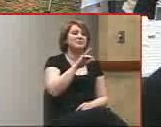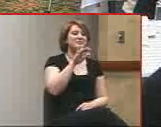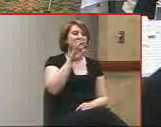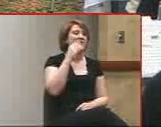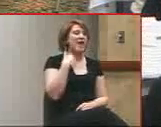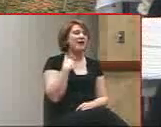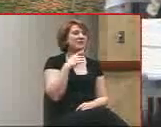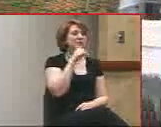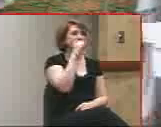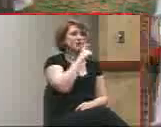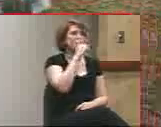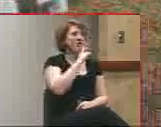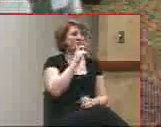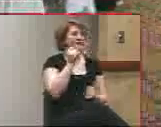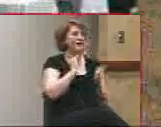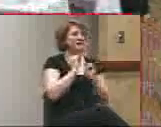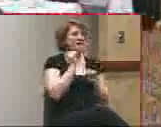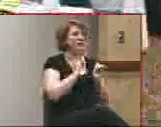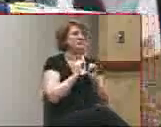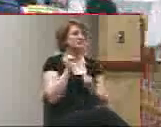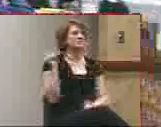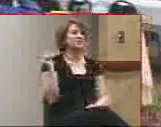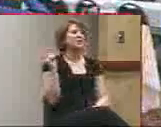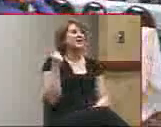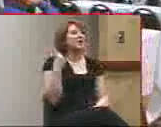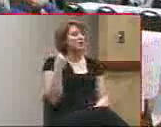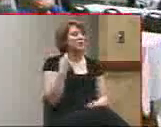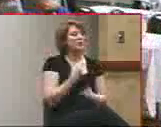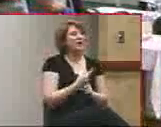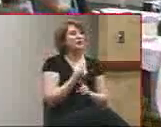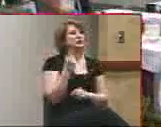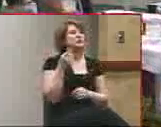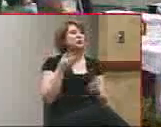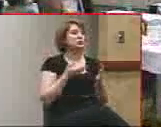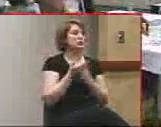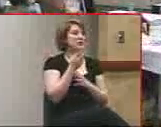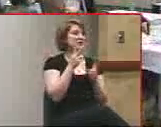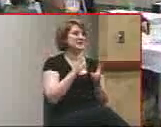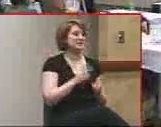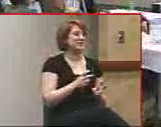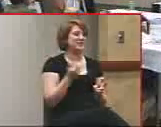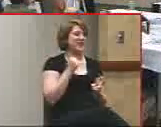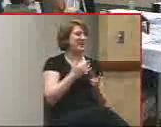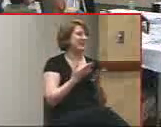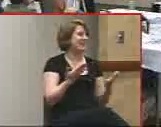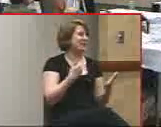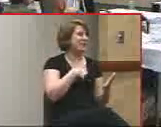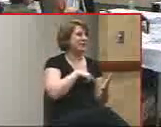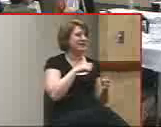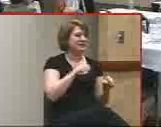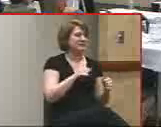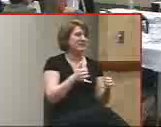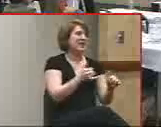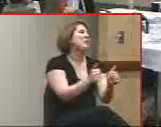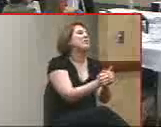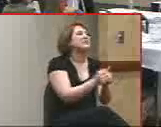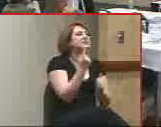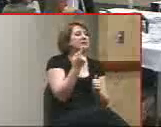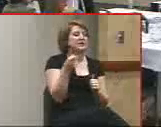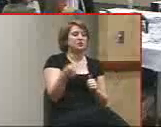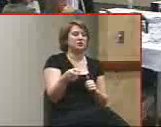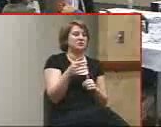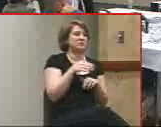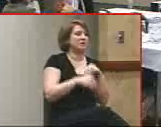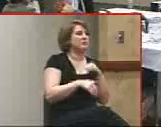through the assessment and you say, is there anything in here we have to play with? There's something to play with, something she's comfortable with,